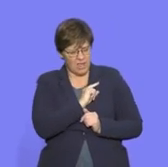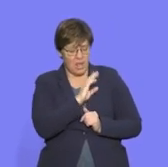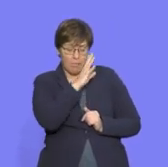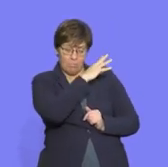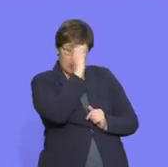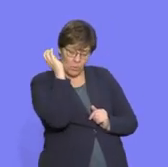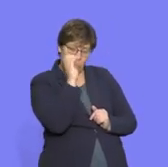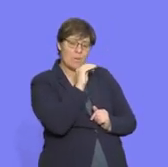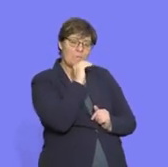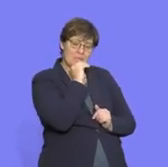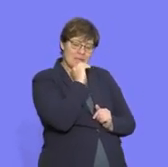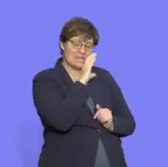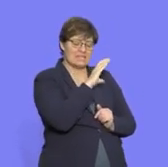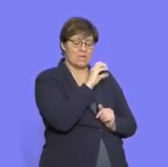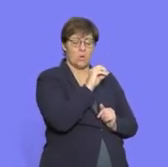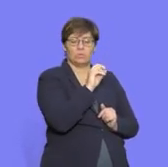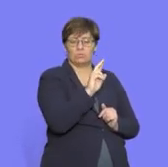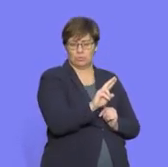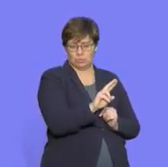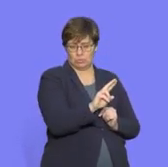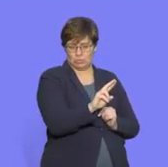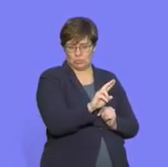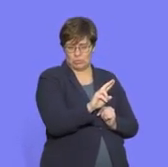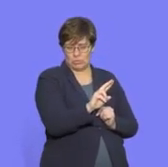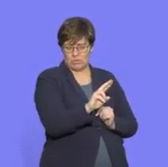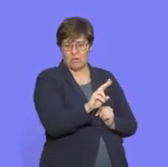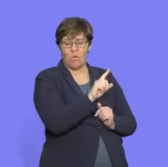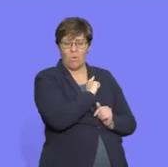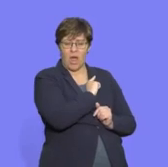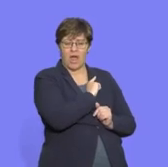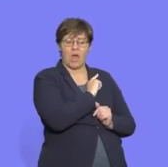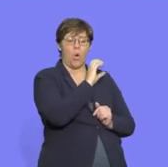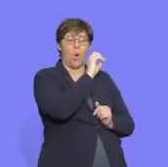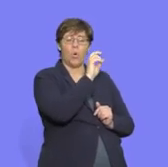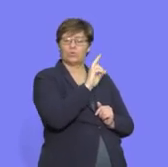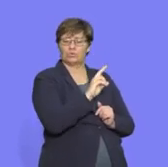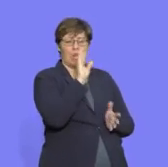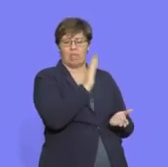use blue to indicate blood that is what we call